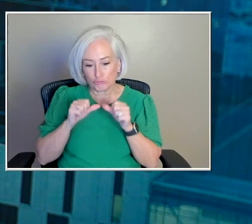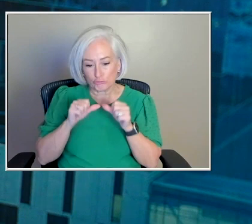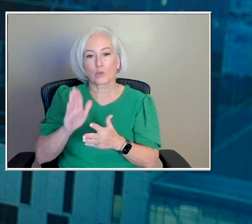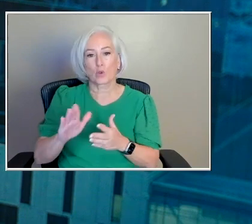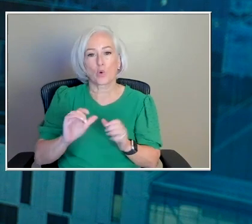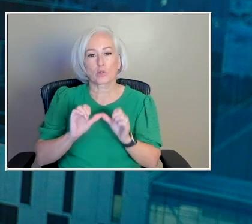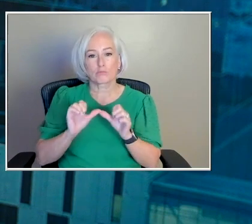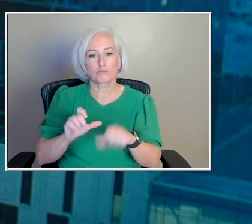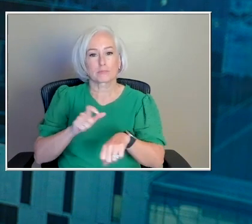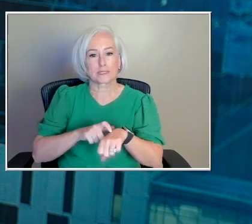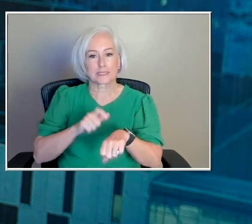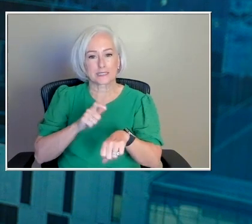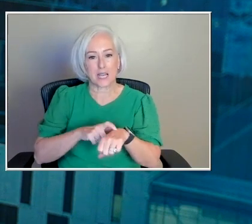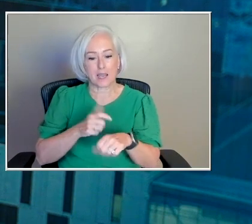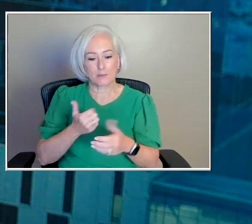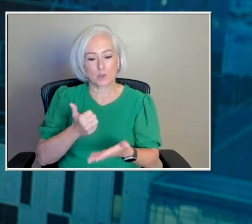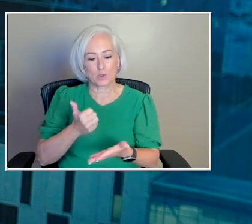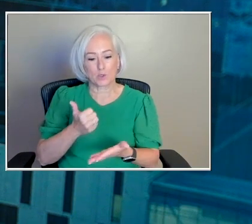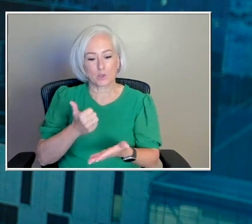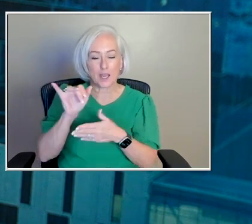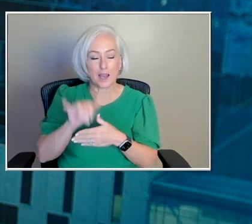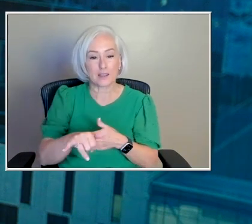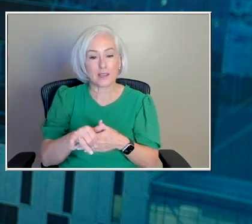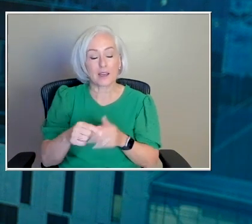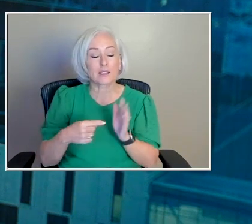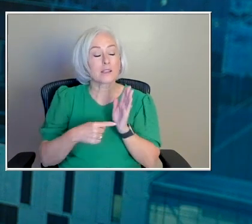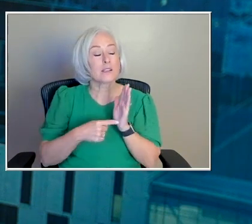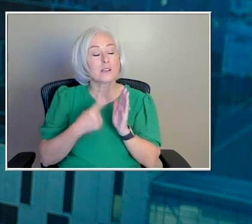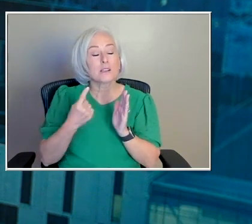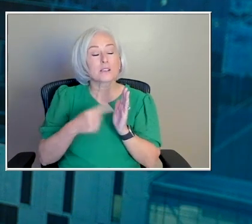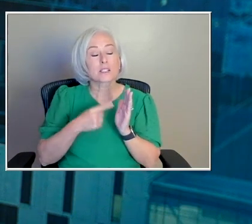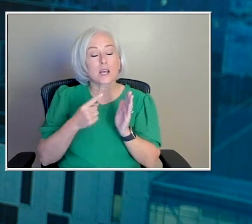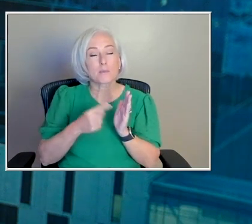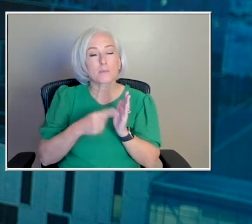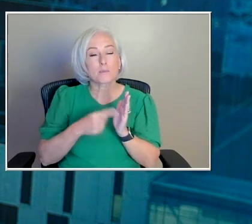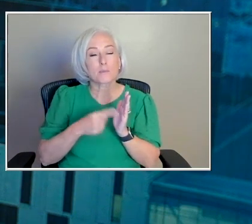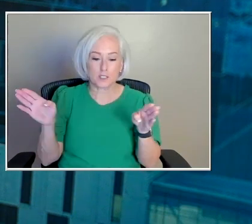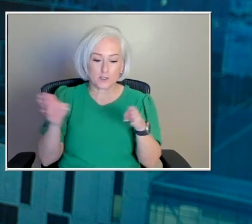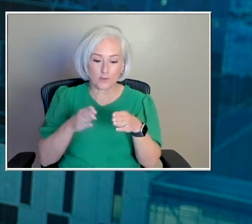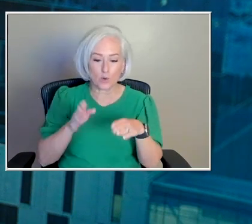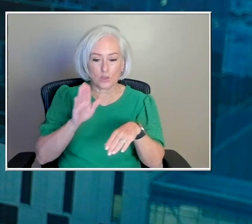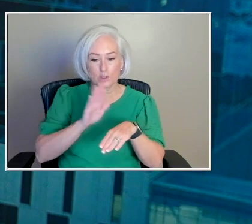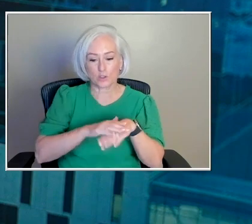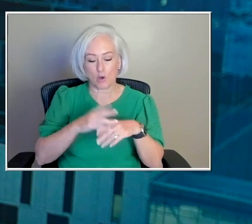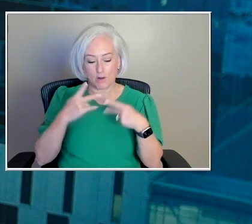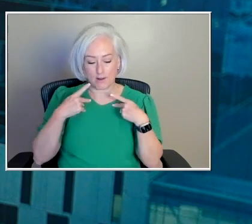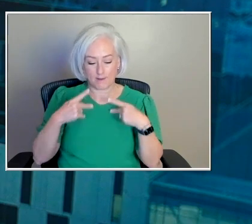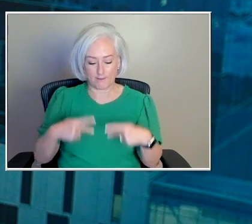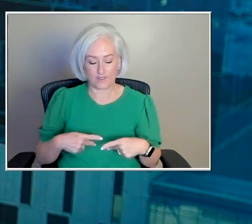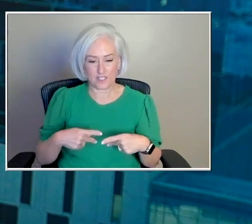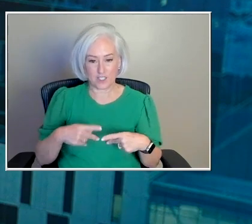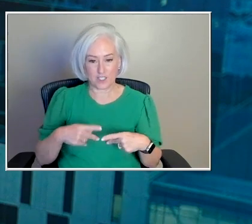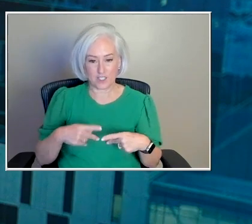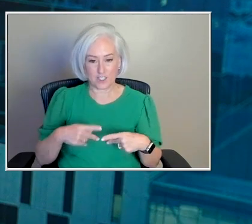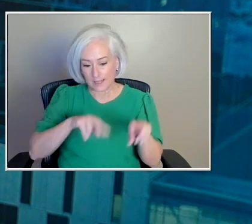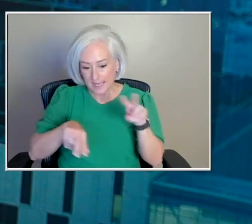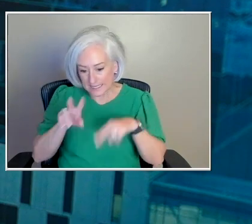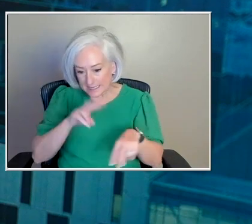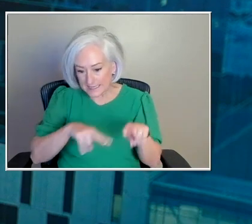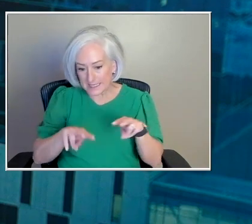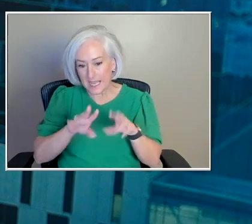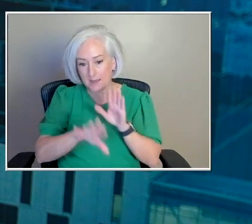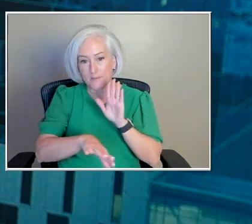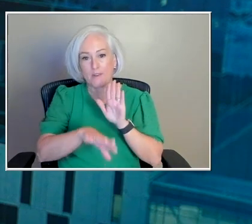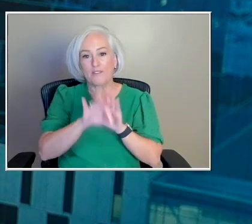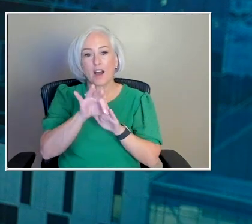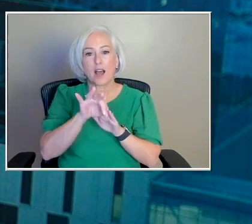that. Sometimes it is directed towards something that might be found on physical exam. Sometimes it might be staging studies. There's a lot